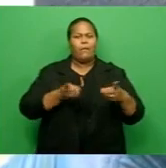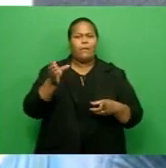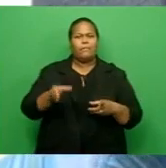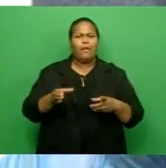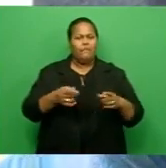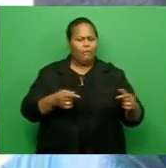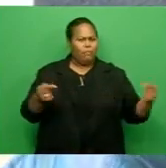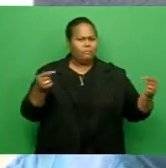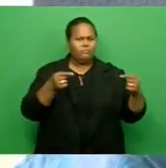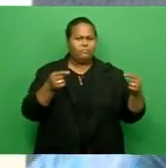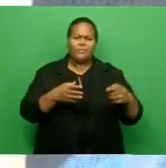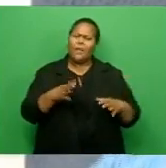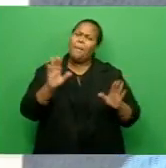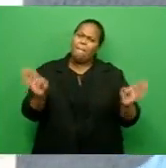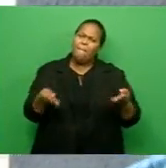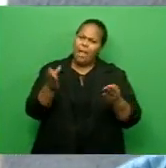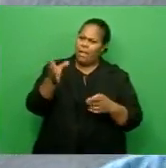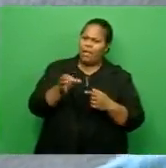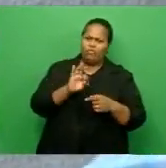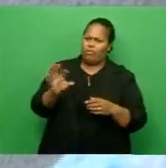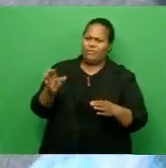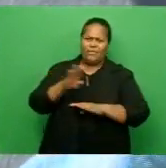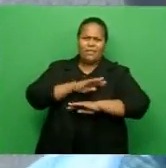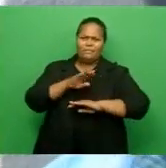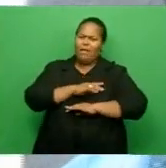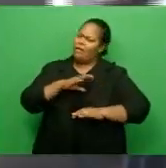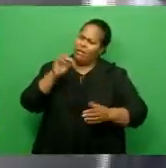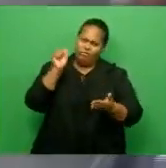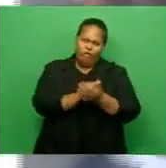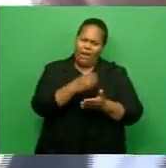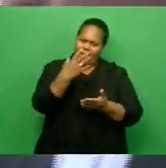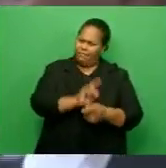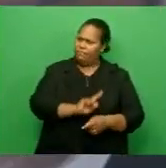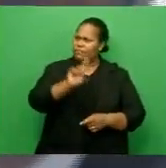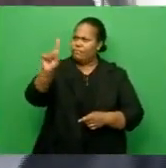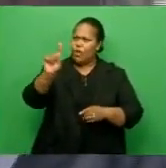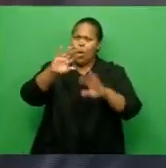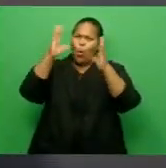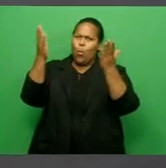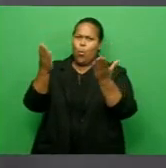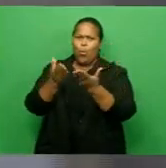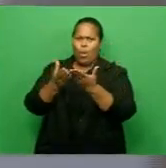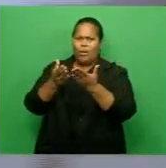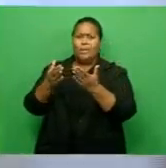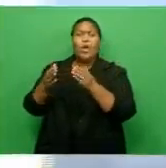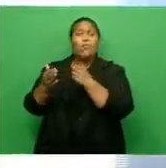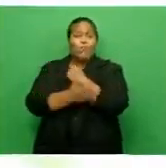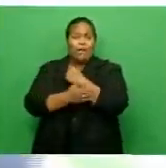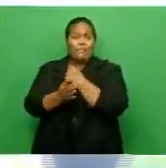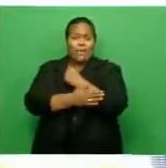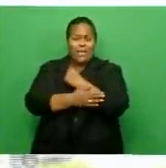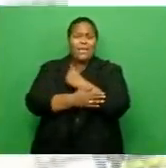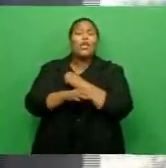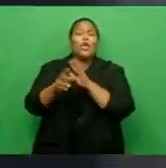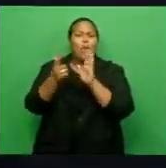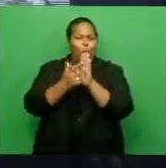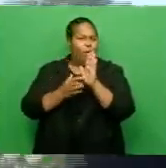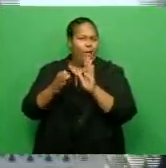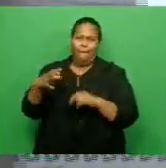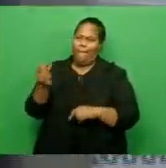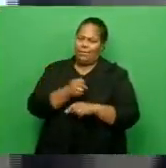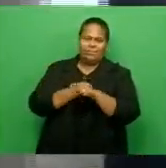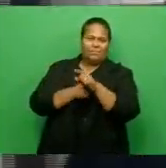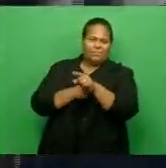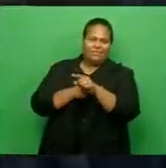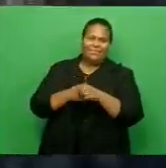is dissatisfied has the right to appeal, heard by a World Rugby accredited judicial officer. He claims that in his